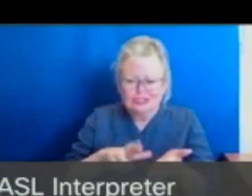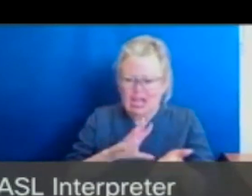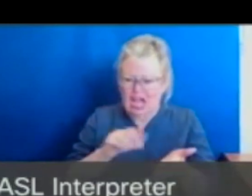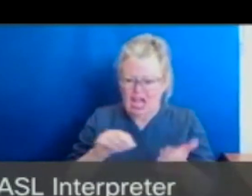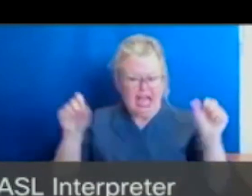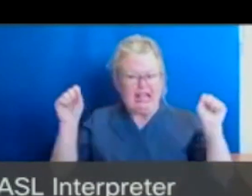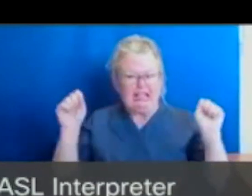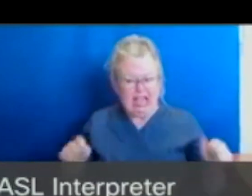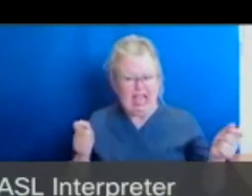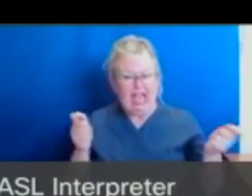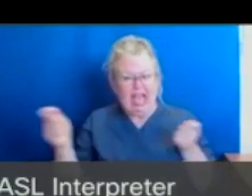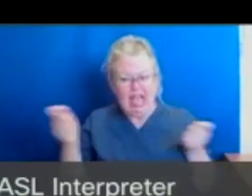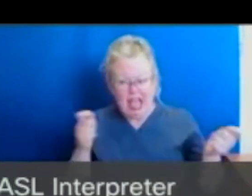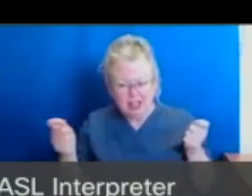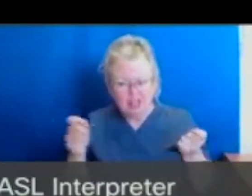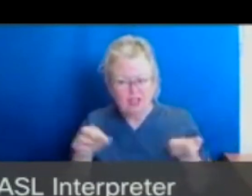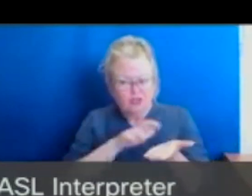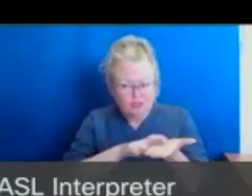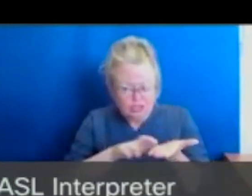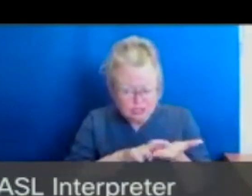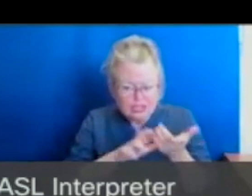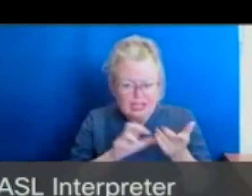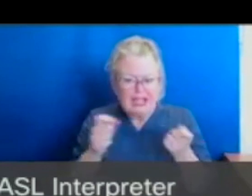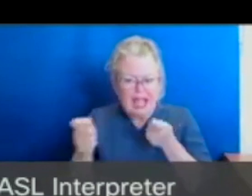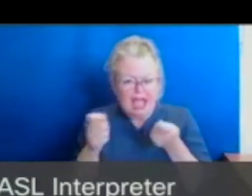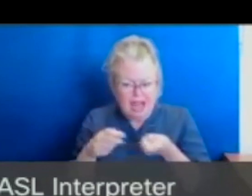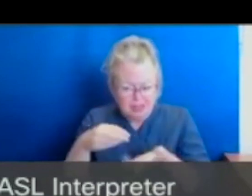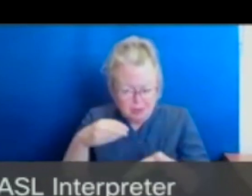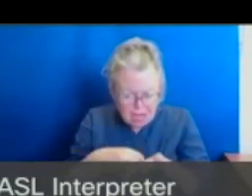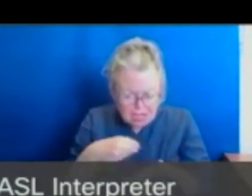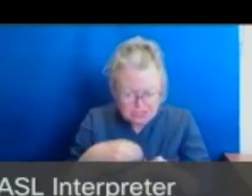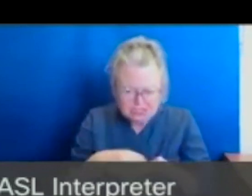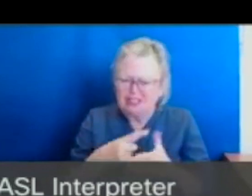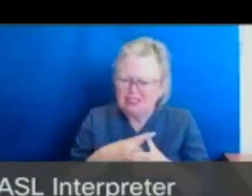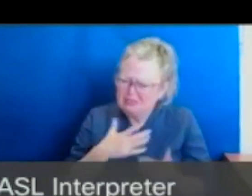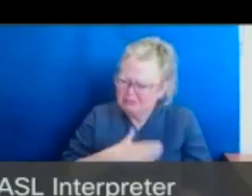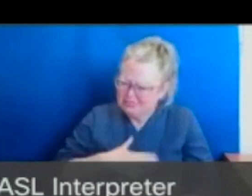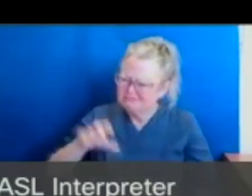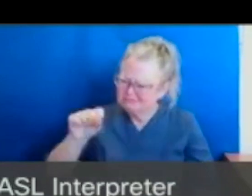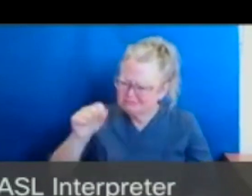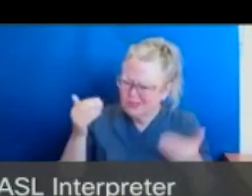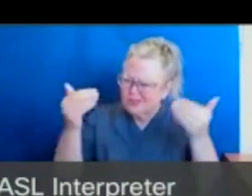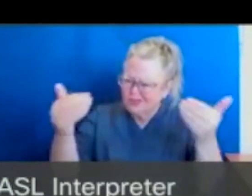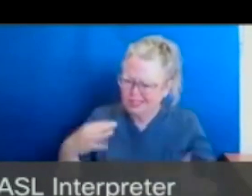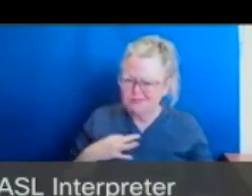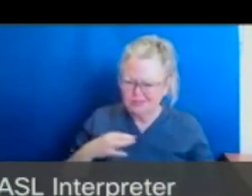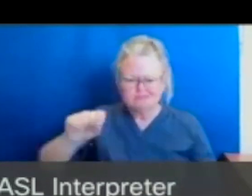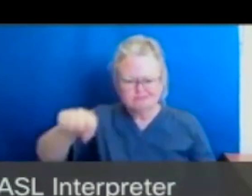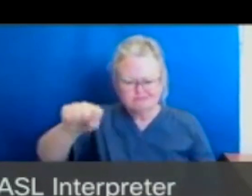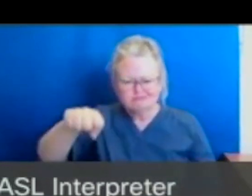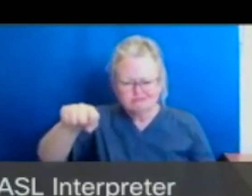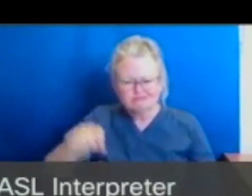to lead the project and apply, and their agency should apply for the grant.